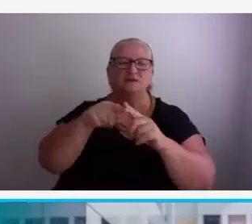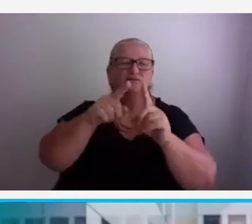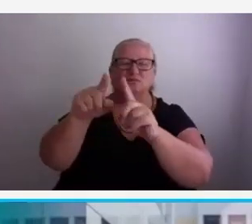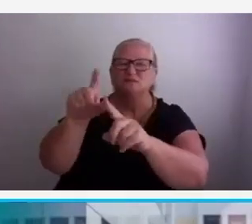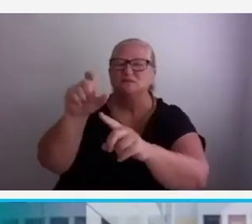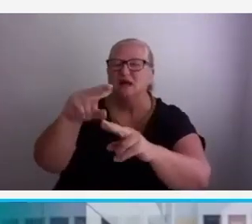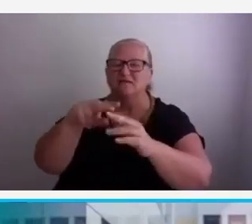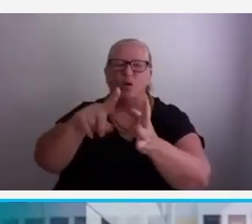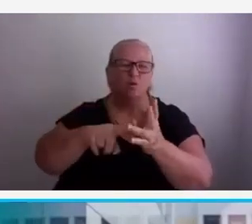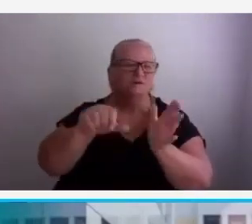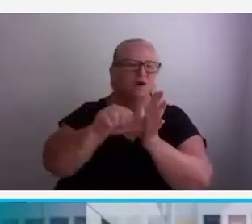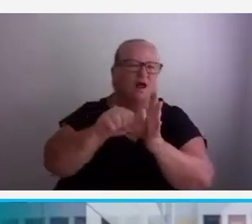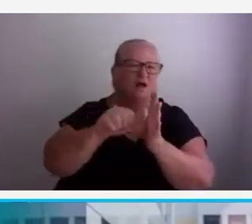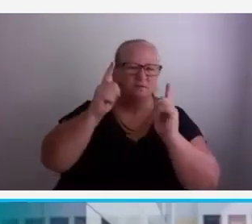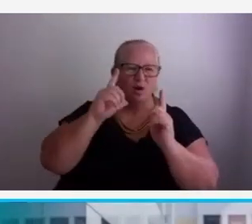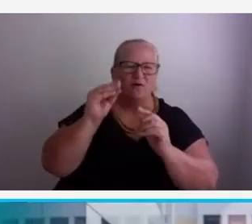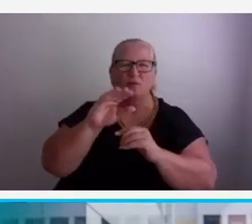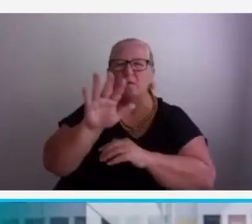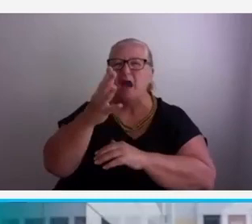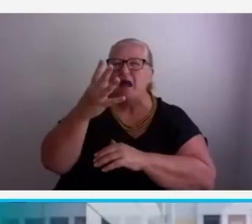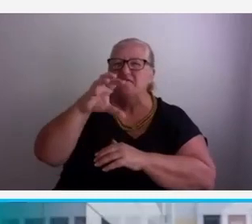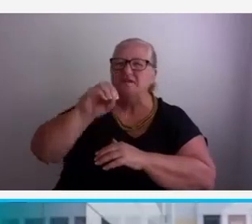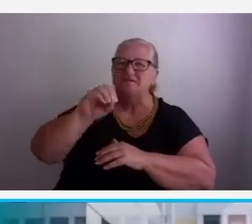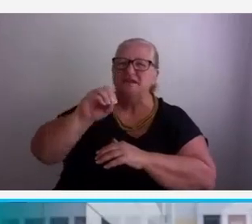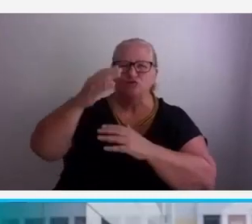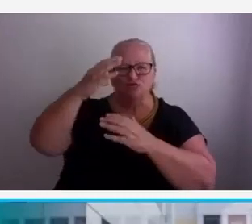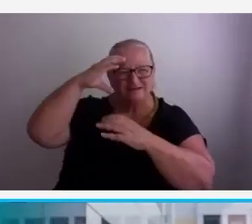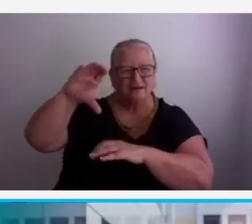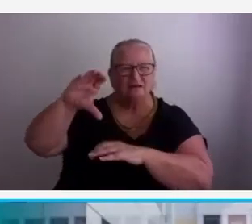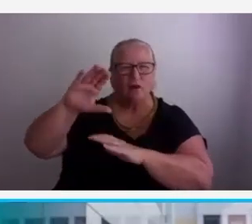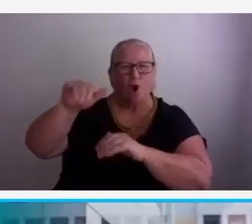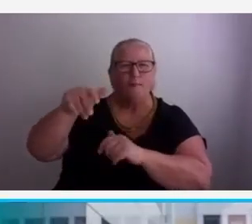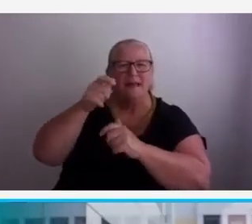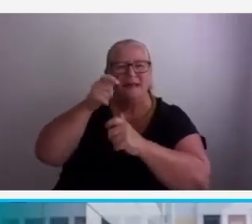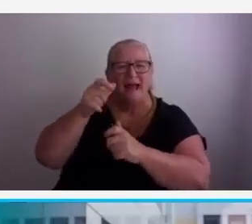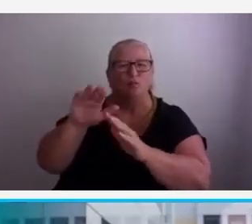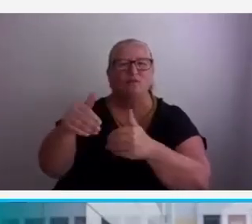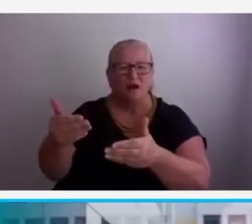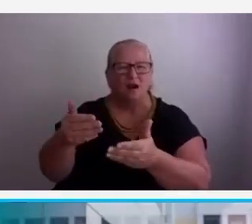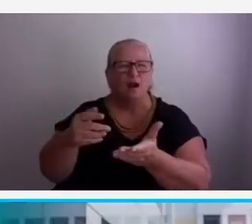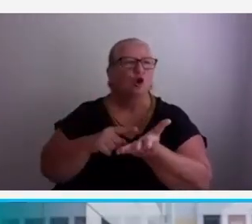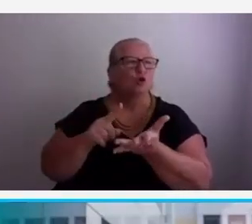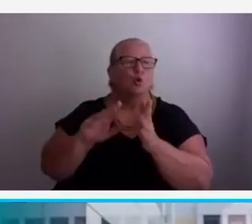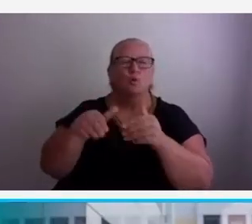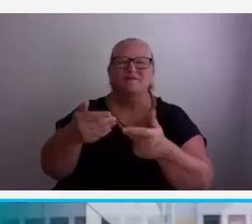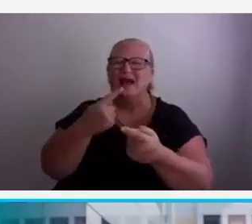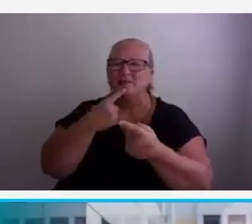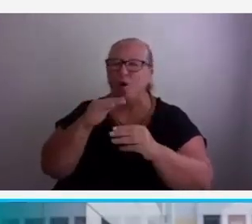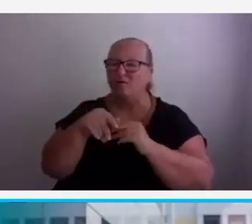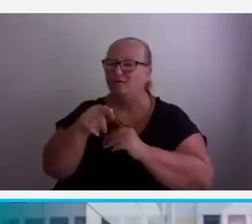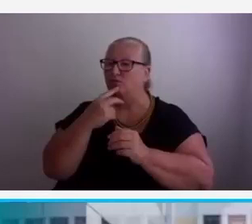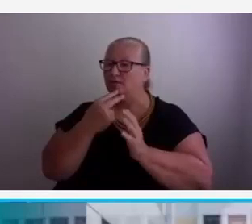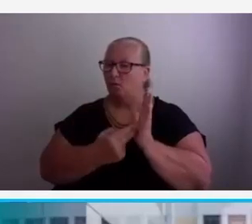managers from around 50 residential and home care providers to provide information about the report, but to